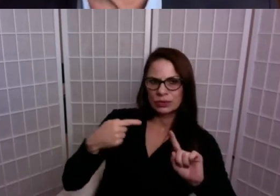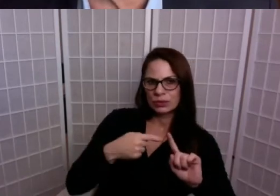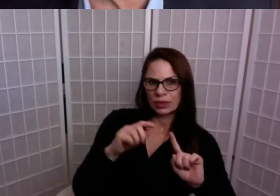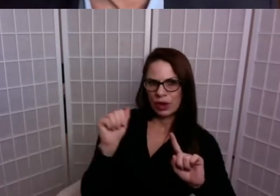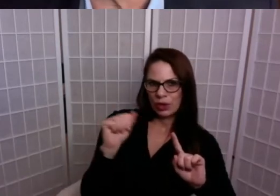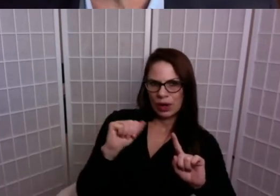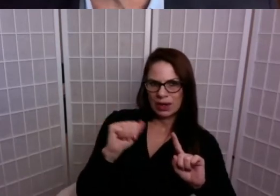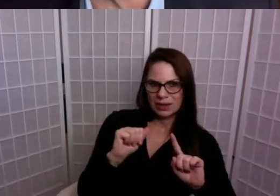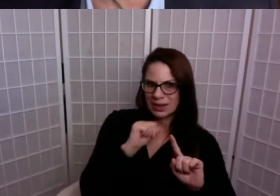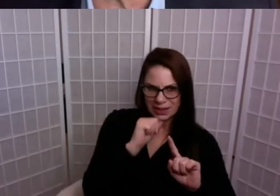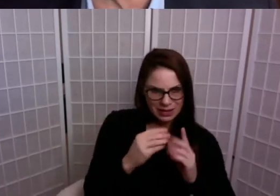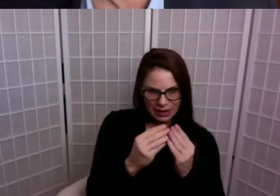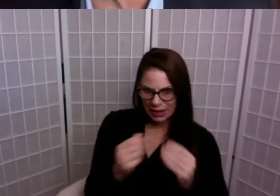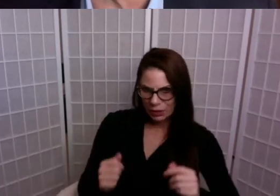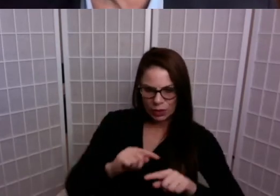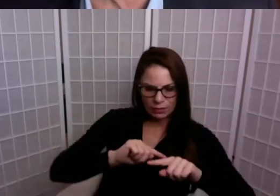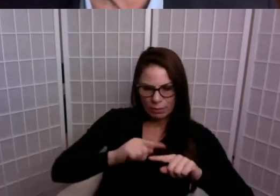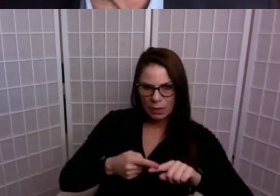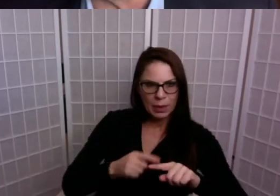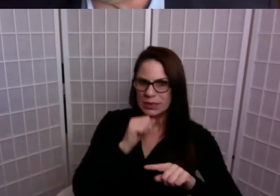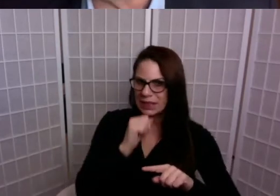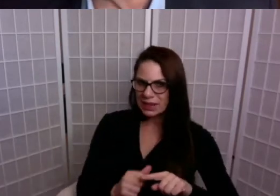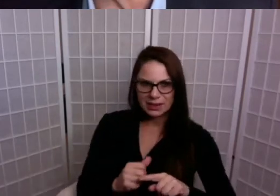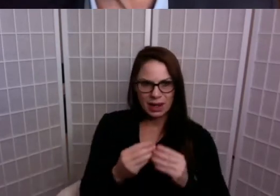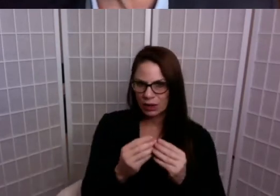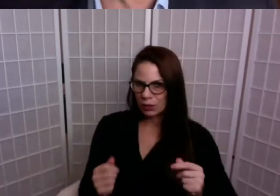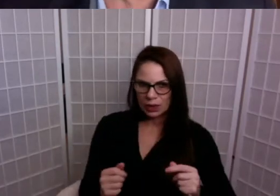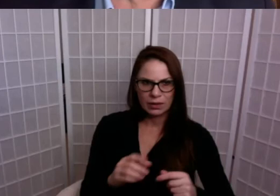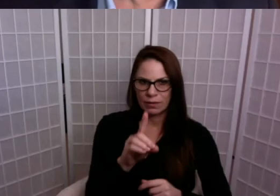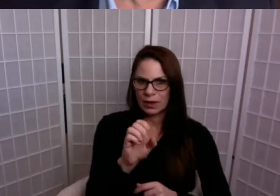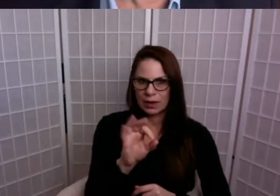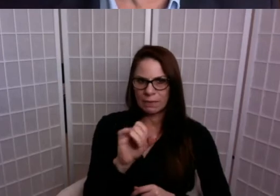arthritis. It doesn't get rid of the bumps. It doesn't get rid of the deformity.